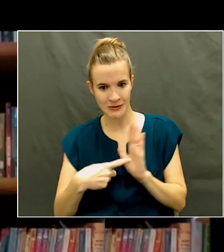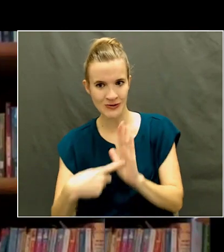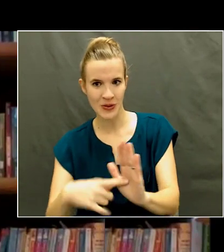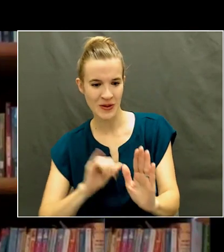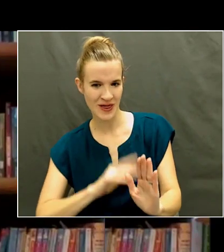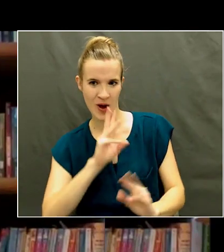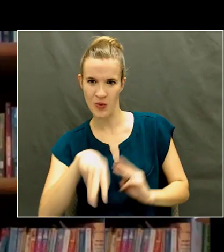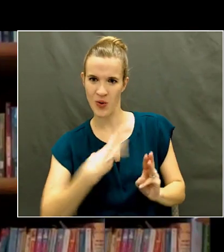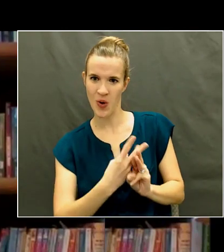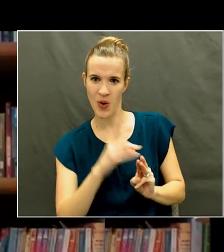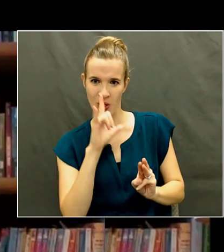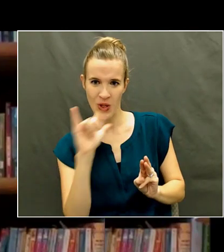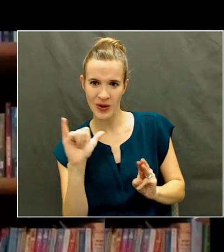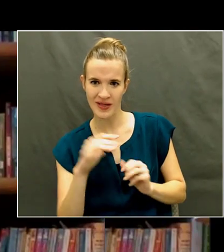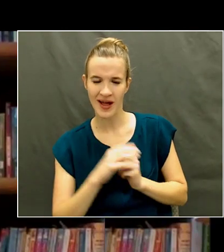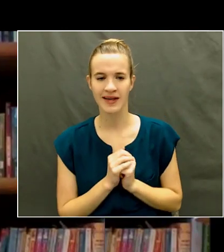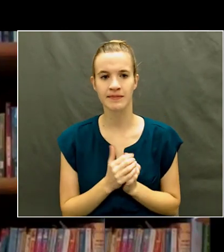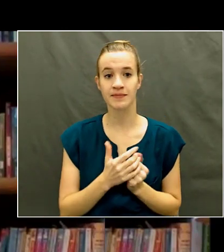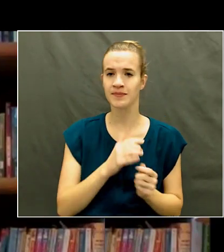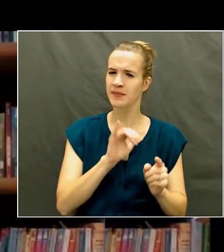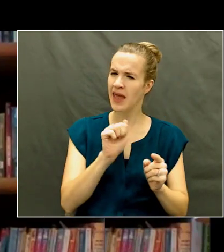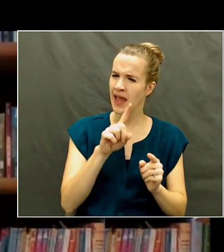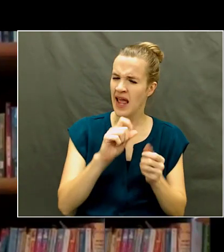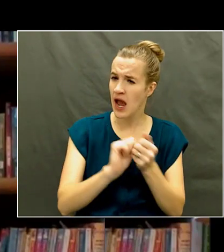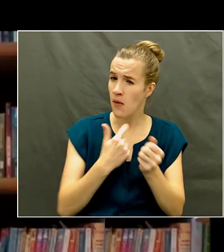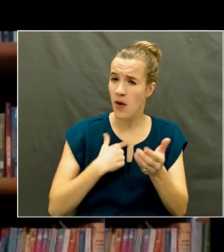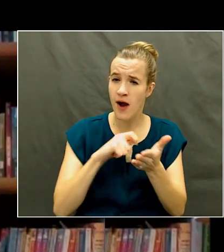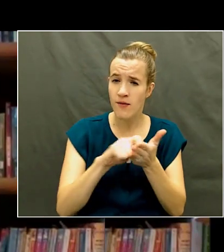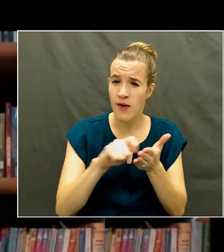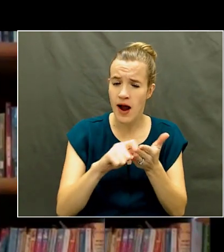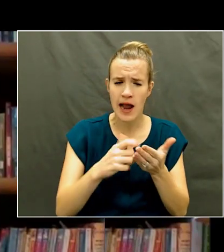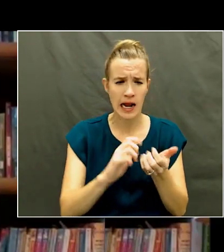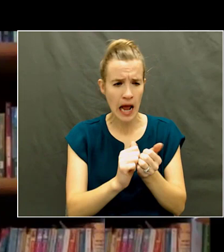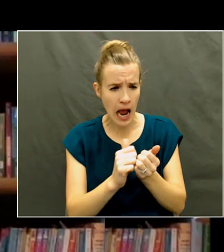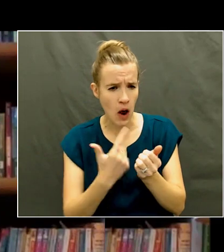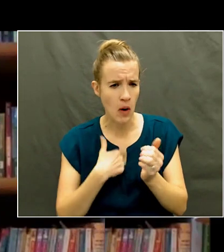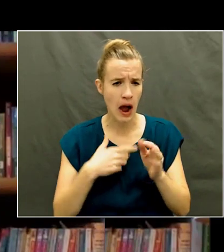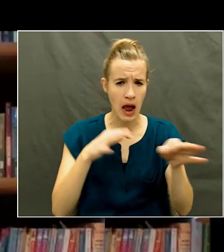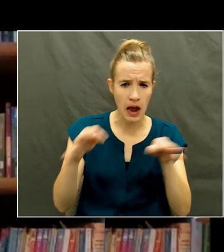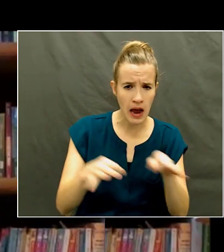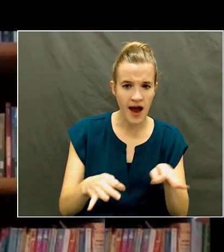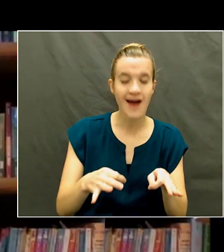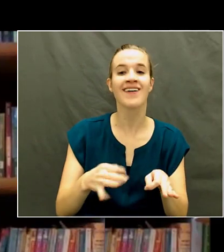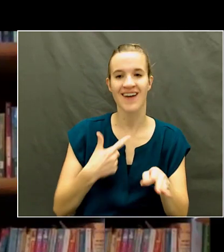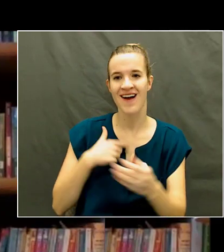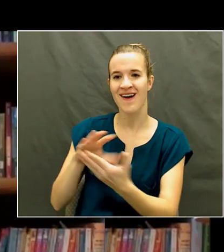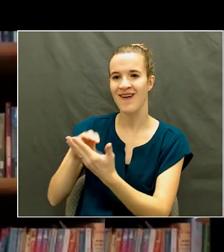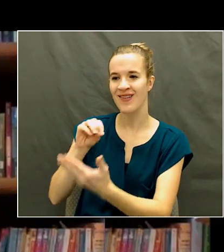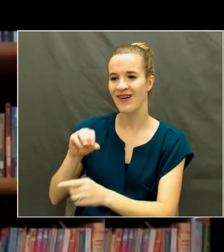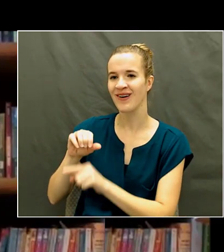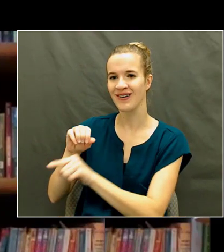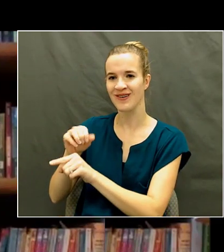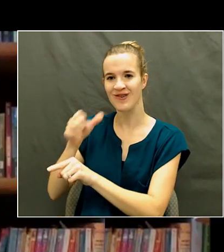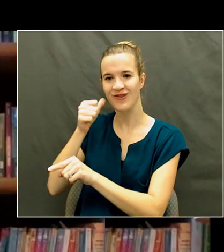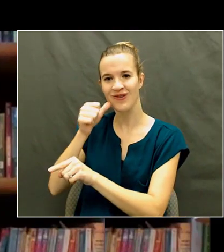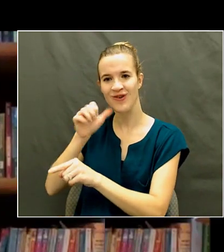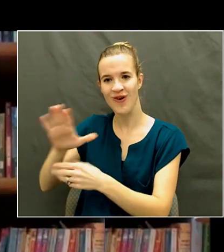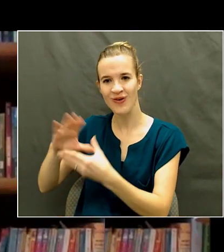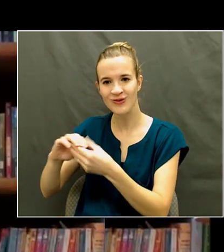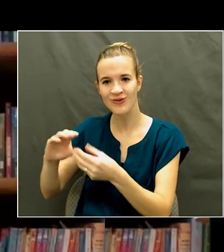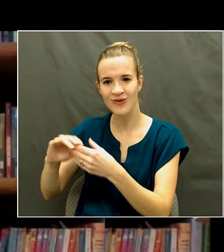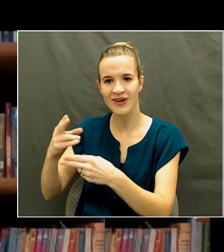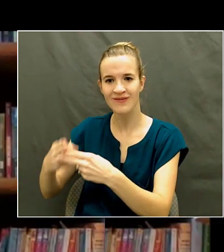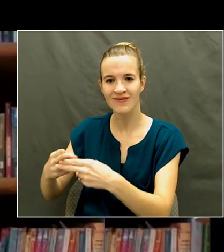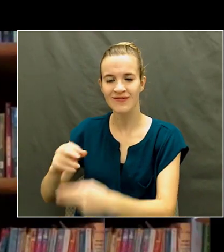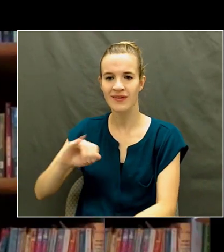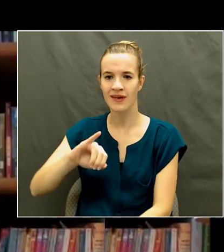Disabilities Act. That's when I learned about Jennifer Keelan-Chaffin, an 8-year-old girl who was part of the protests